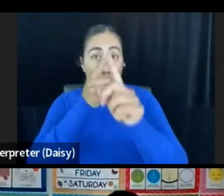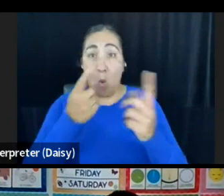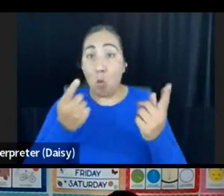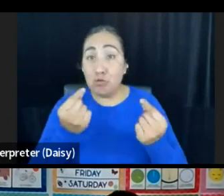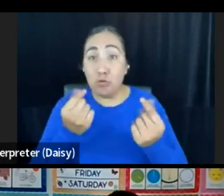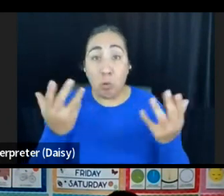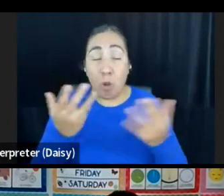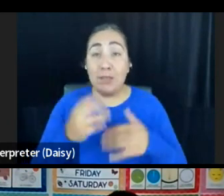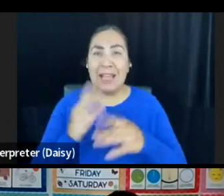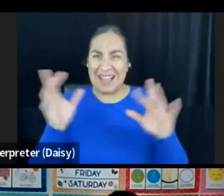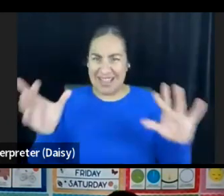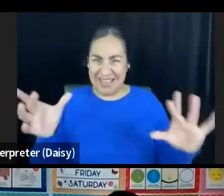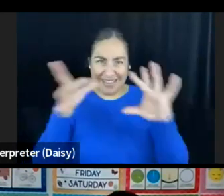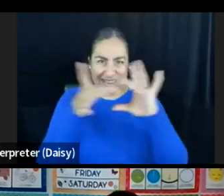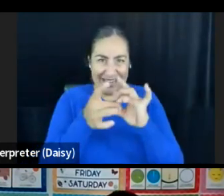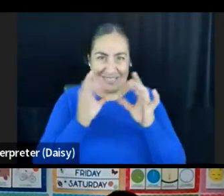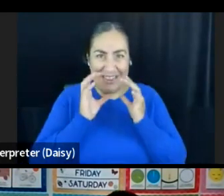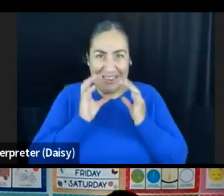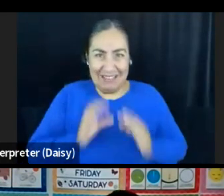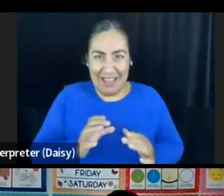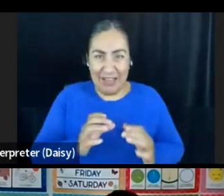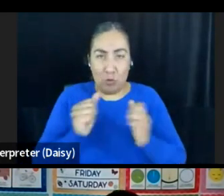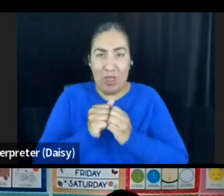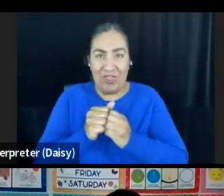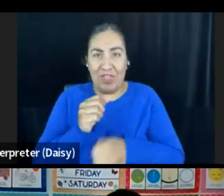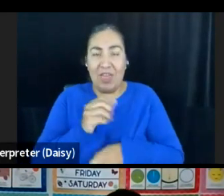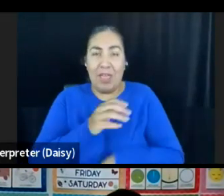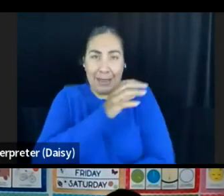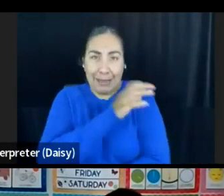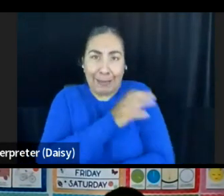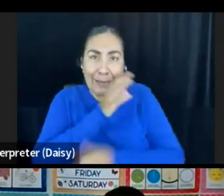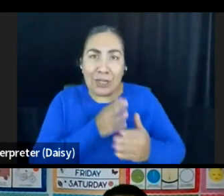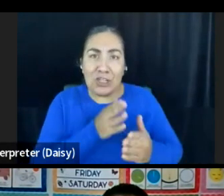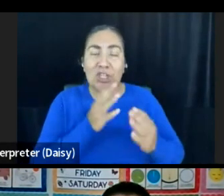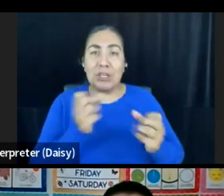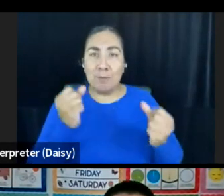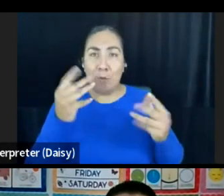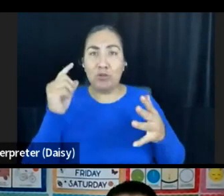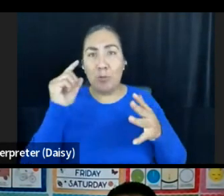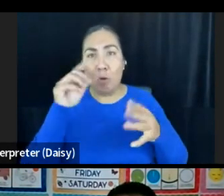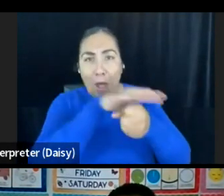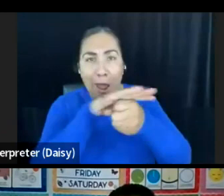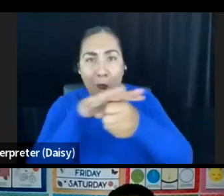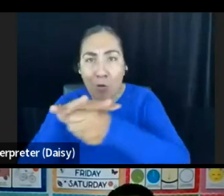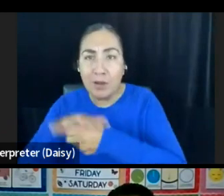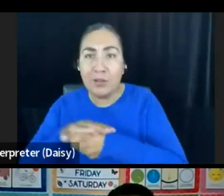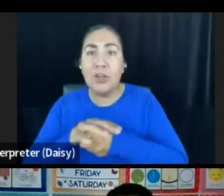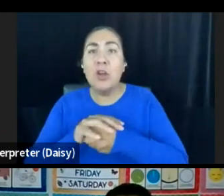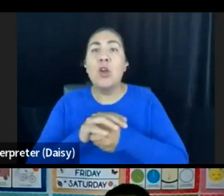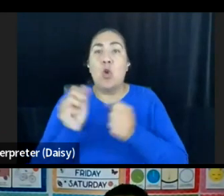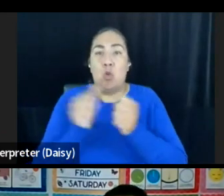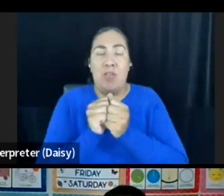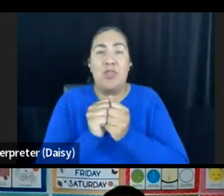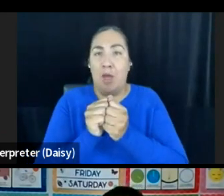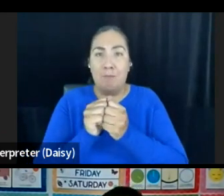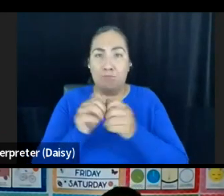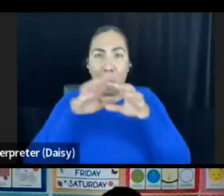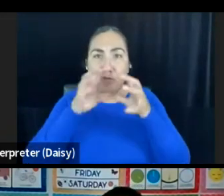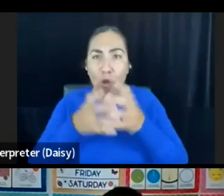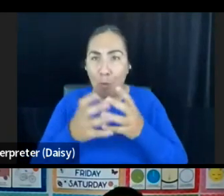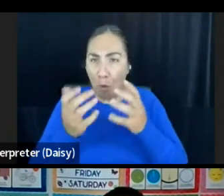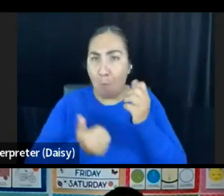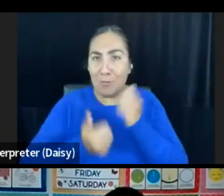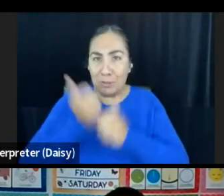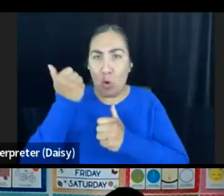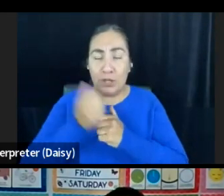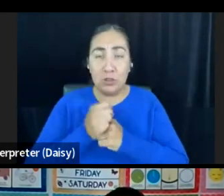clinicians in multiple areas with clinicians of the global majority. So there are